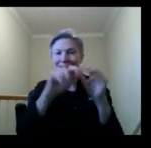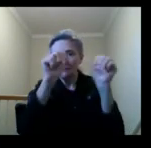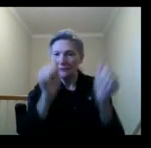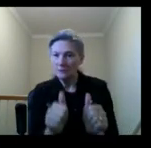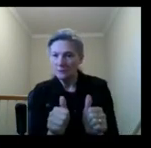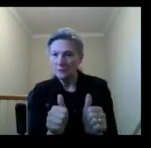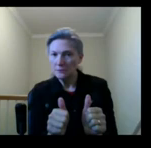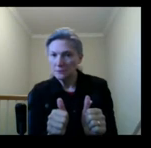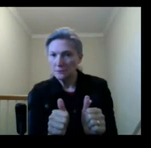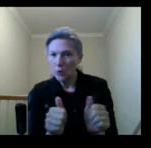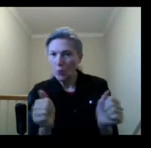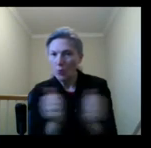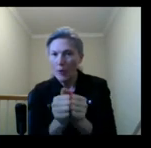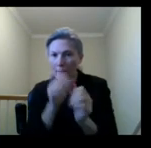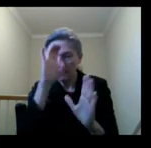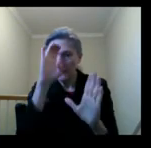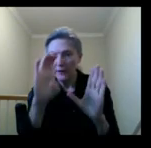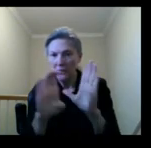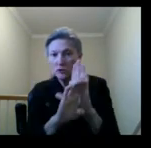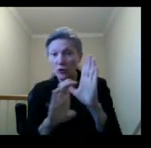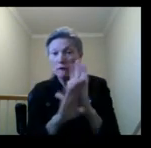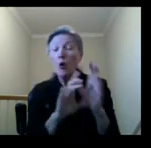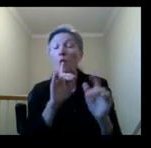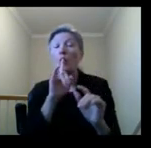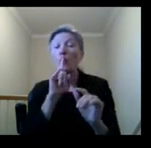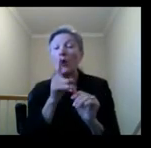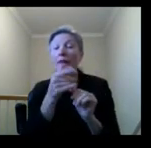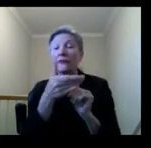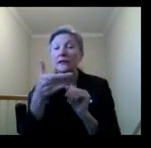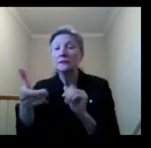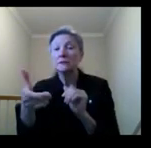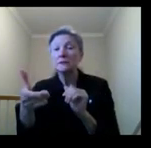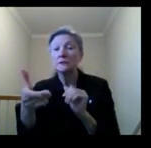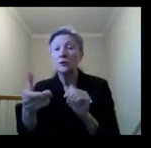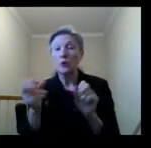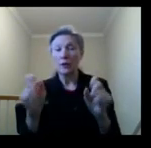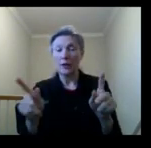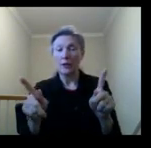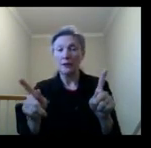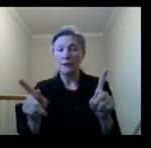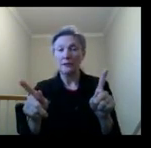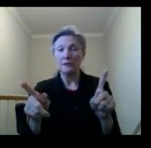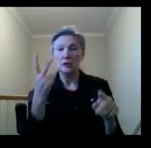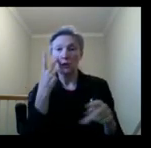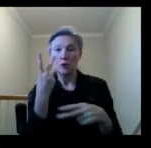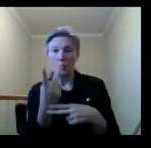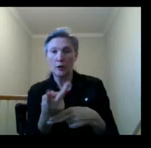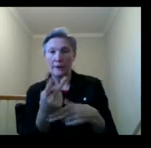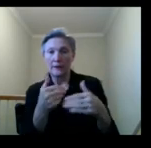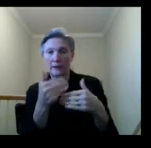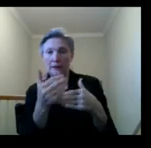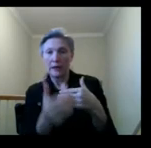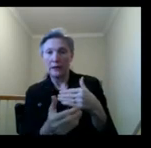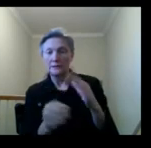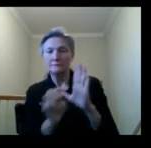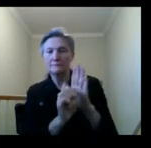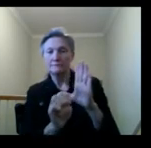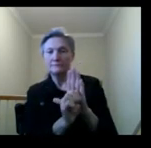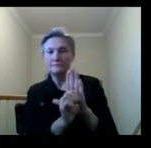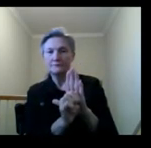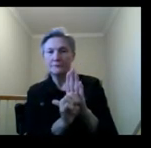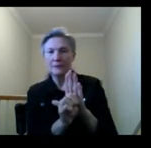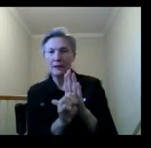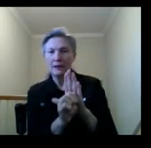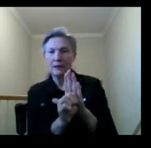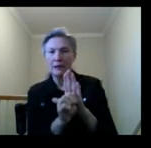shapes with a picture of real life objects, okay? So let's take a look at the next examples, and I'll just